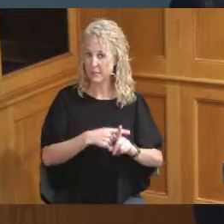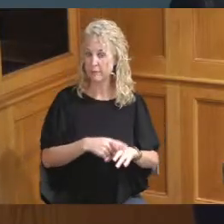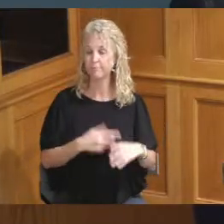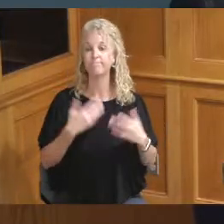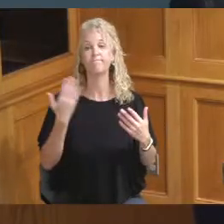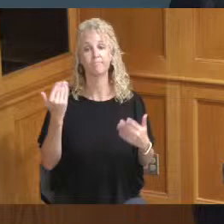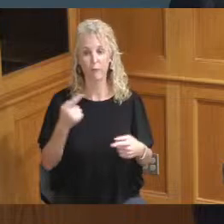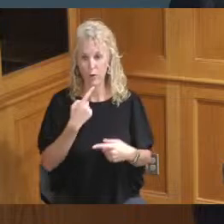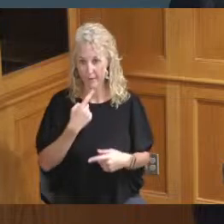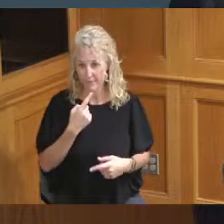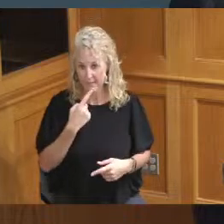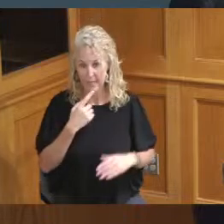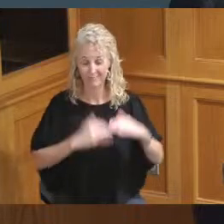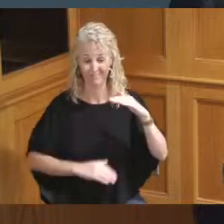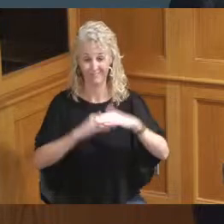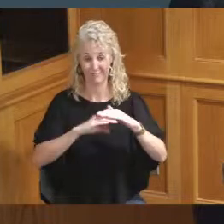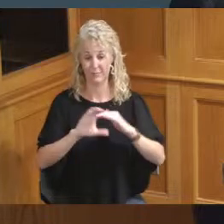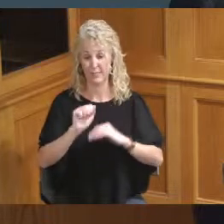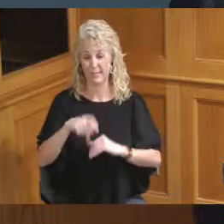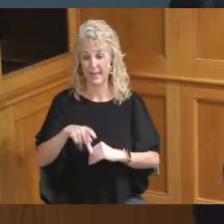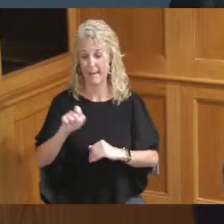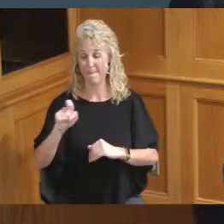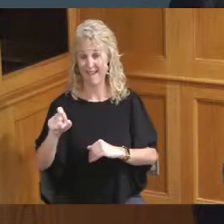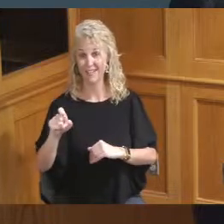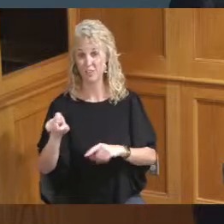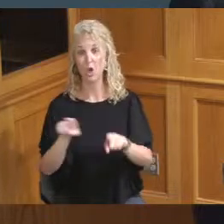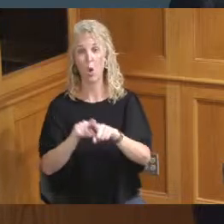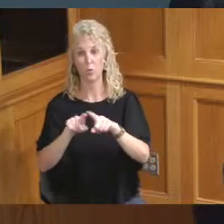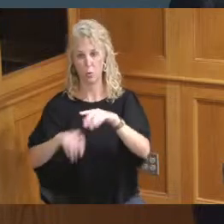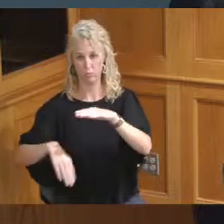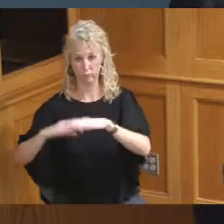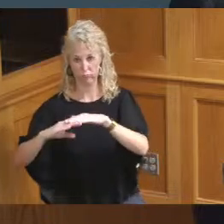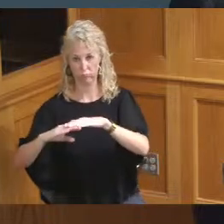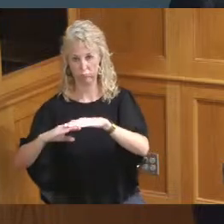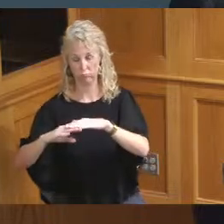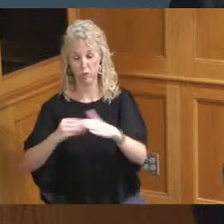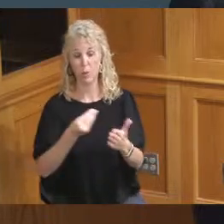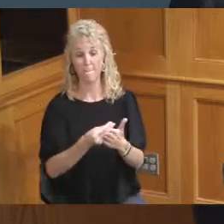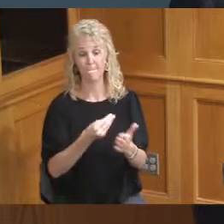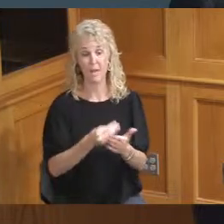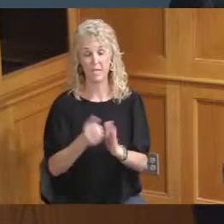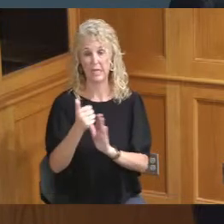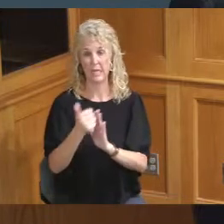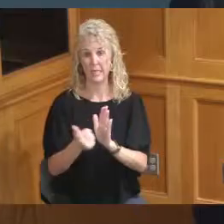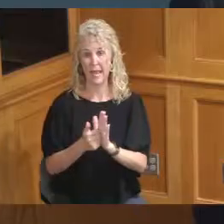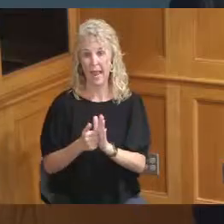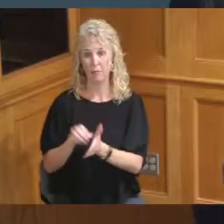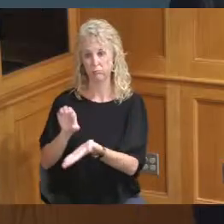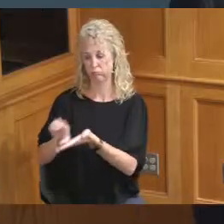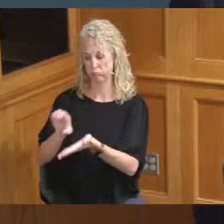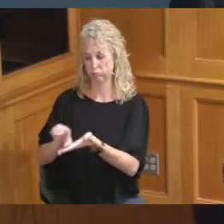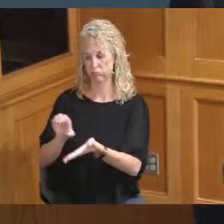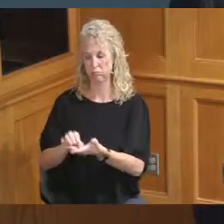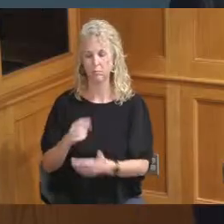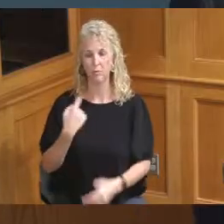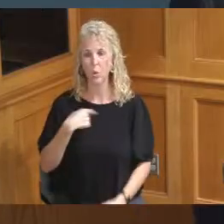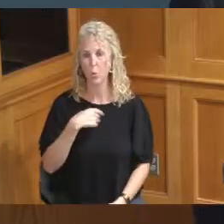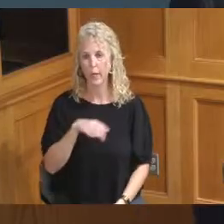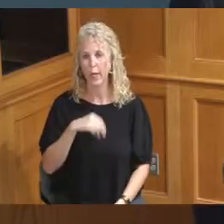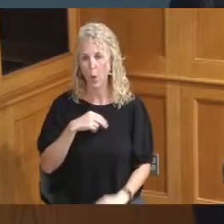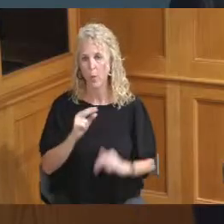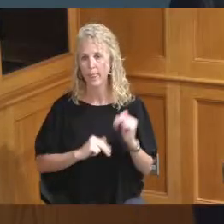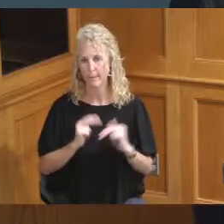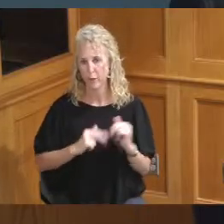said, the CapEx is also capped. This money that we will put in, and we always have to maintain. It's our asset. It's the